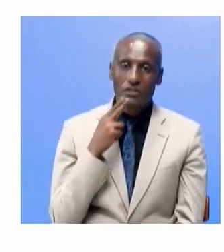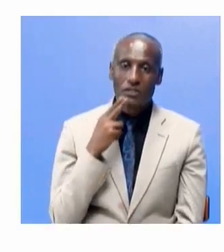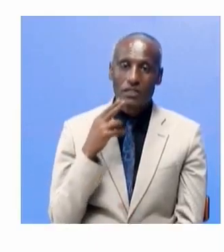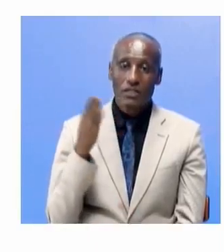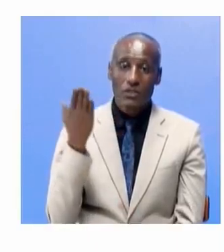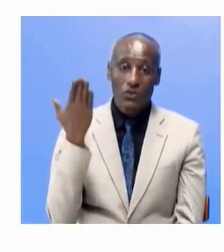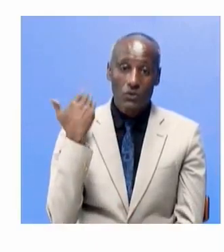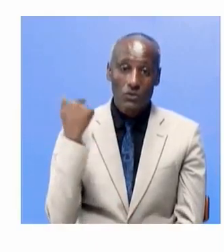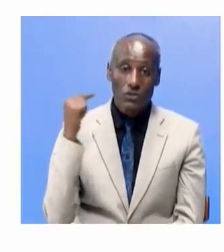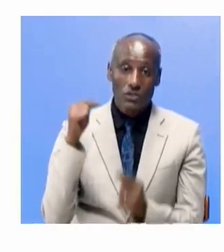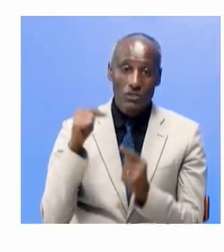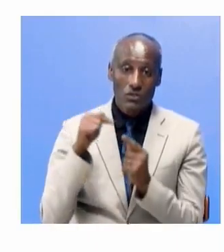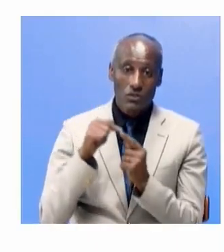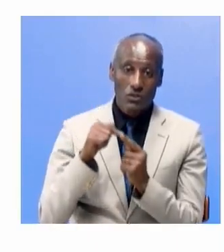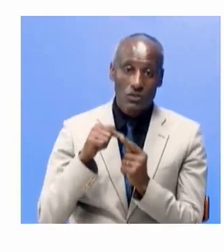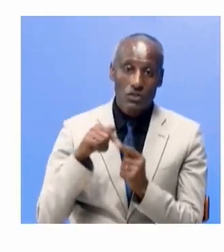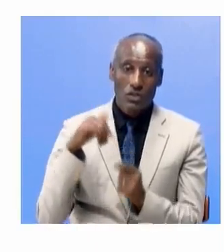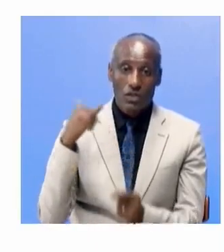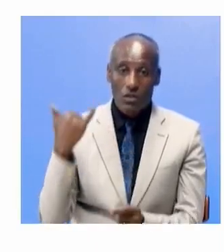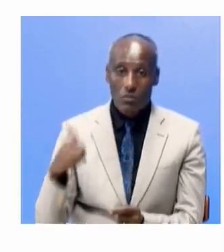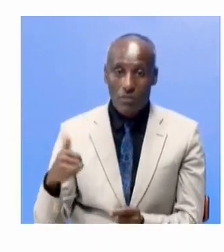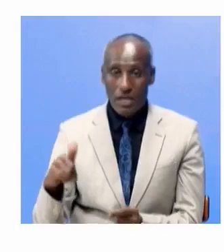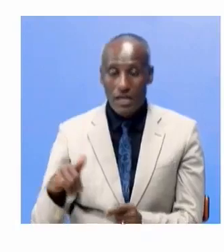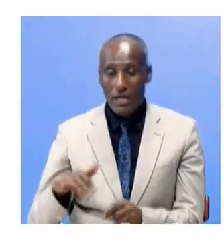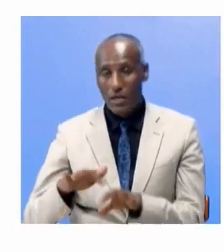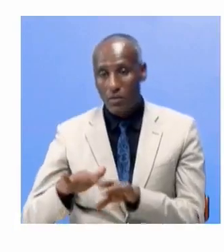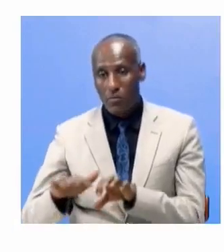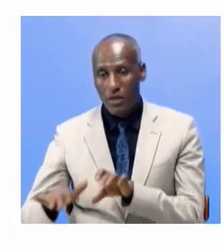play piano